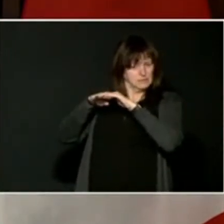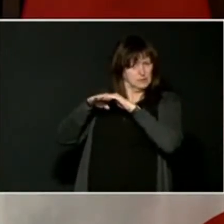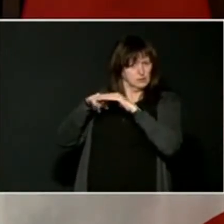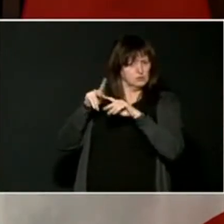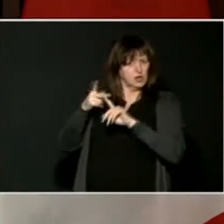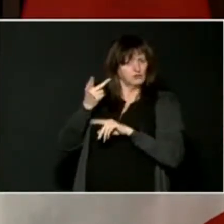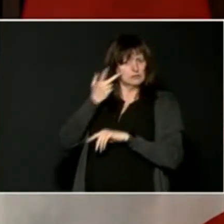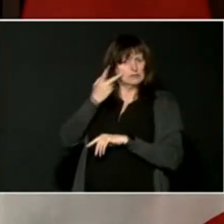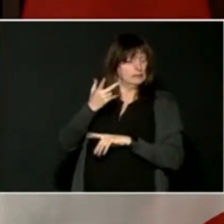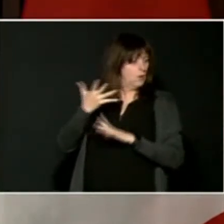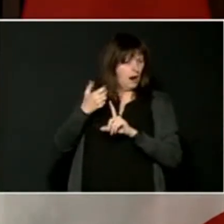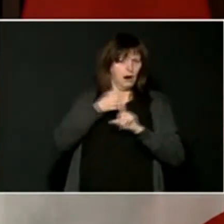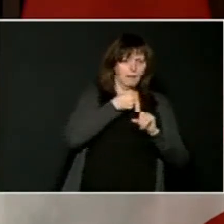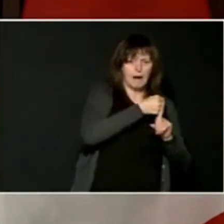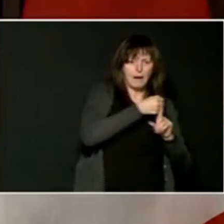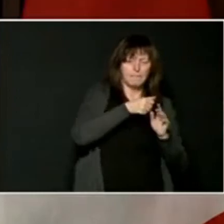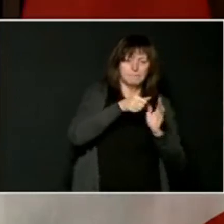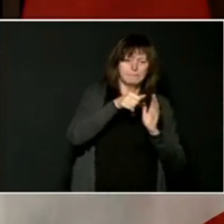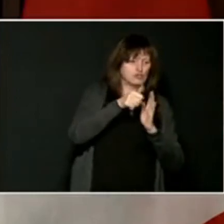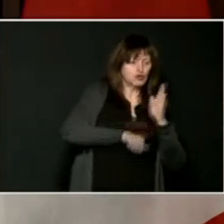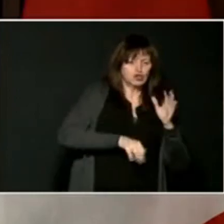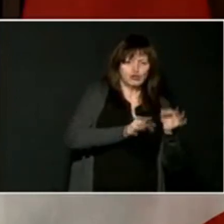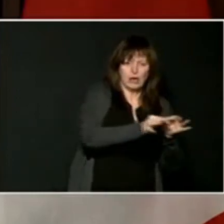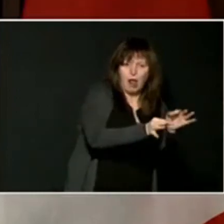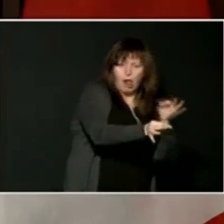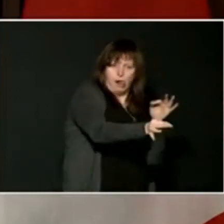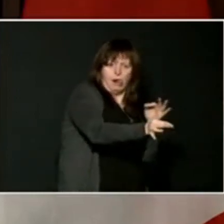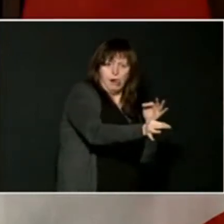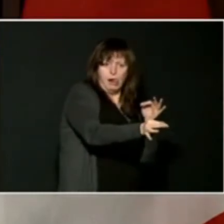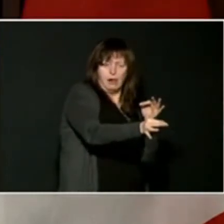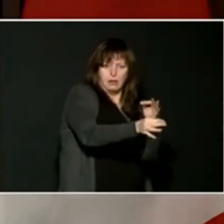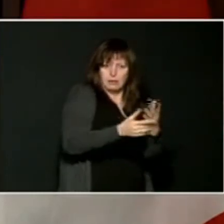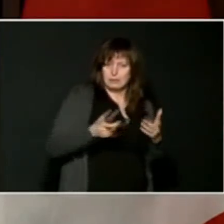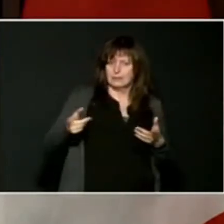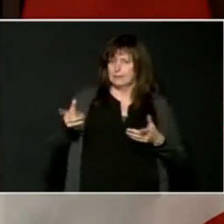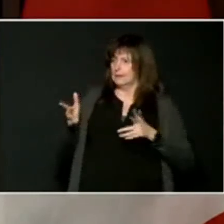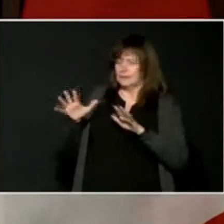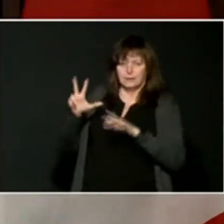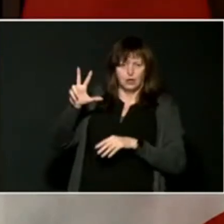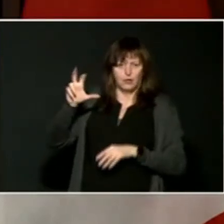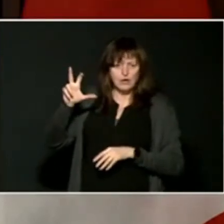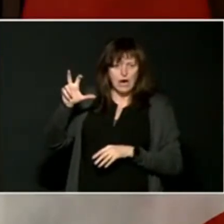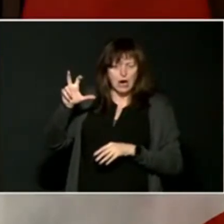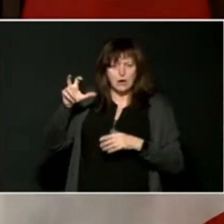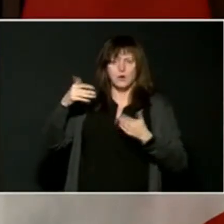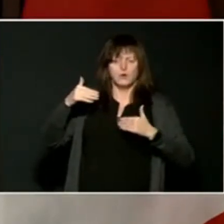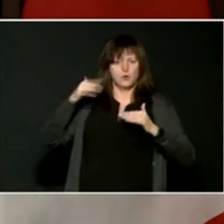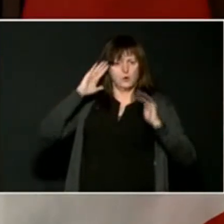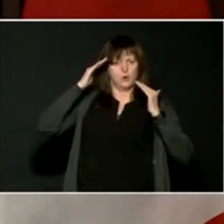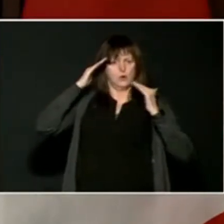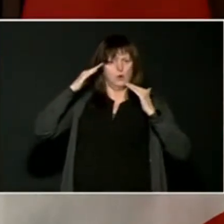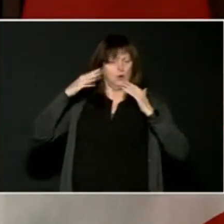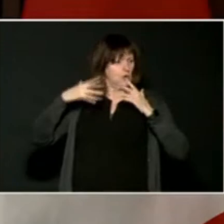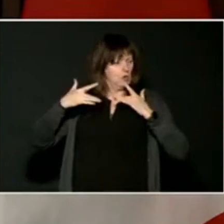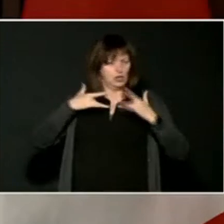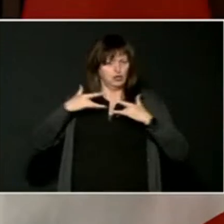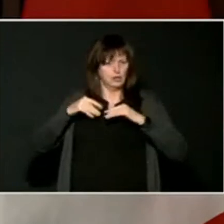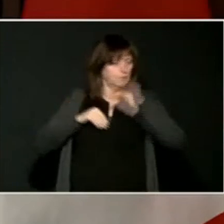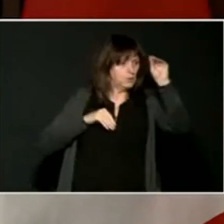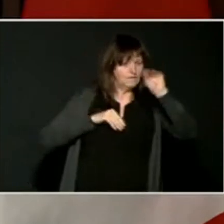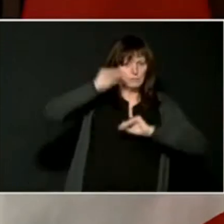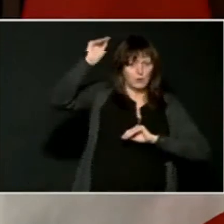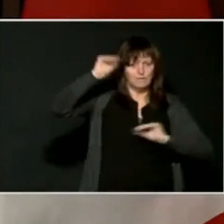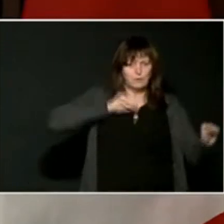We talked about 300 beds being a much more worrisome threshold where you really start to kind of have to move people around. And